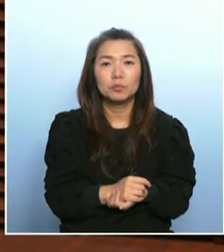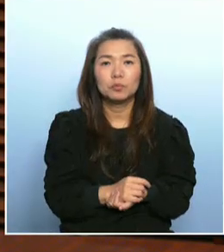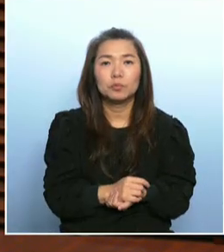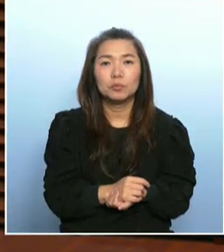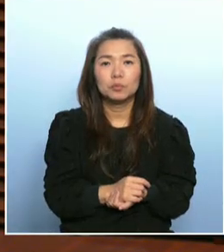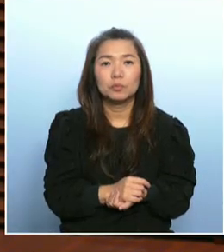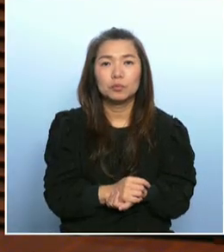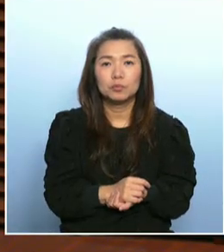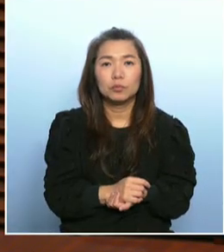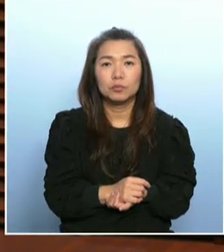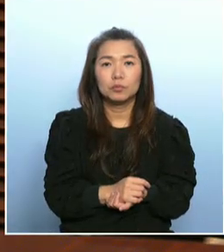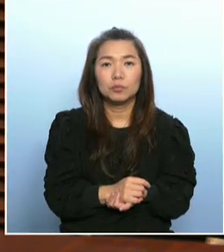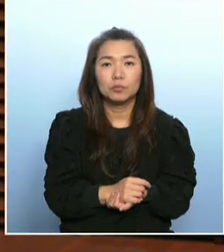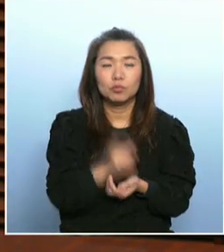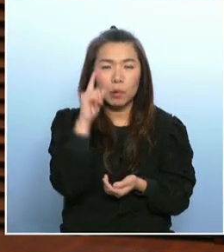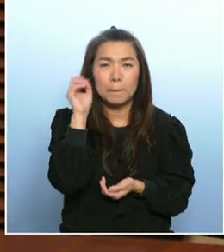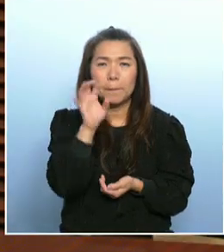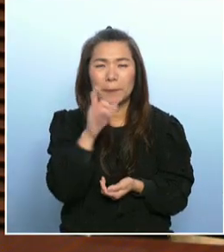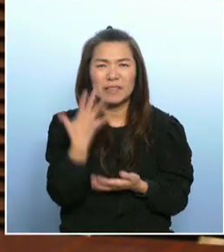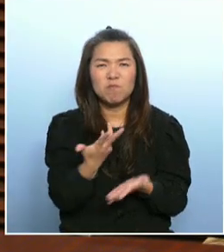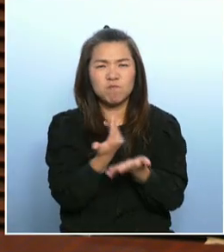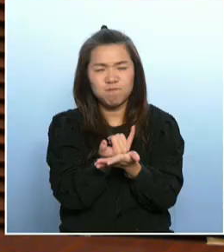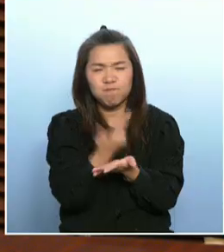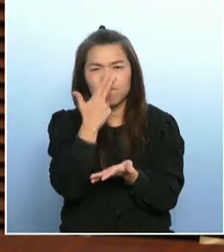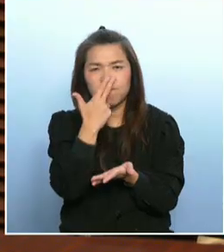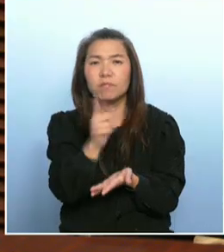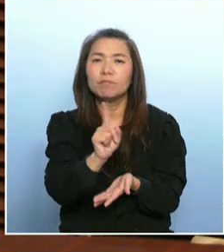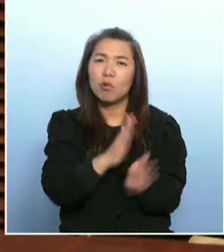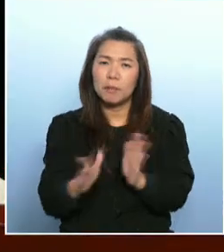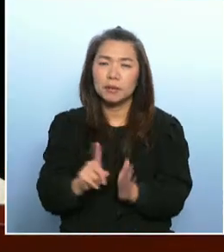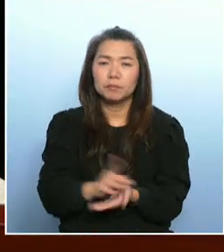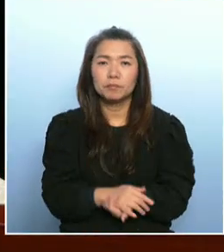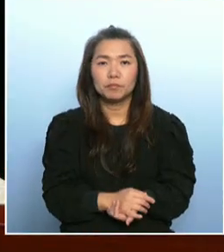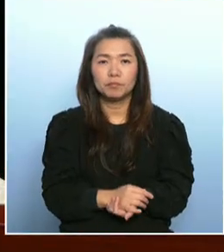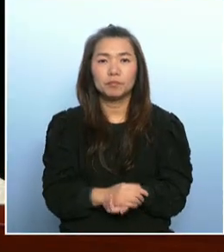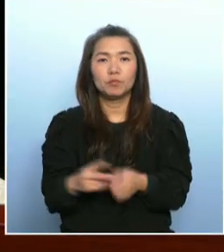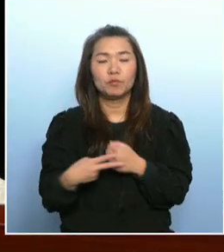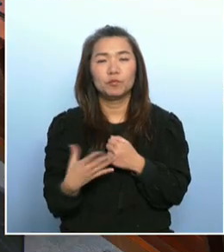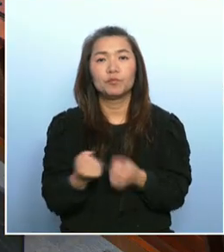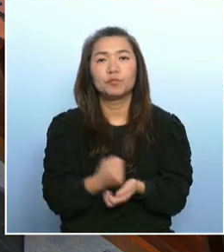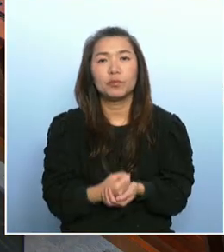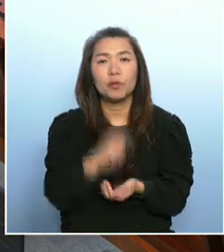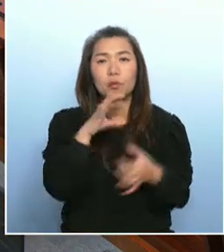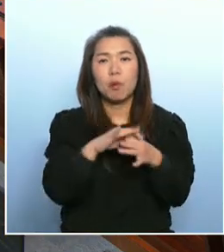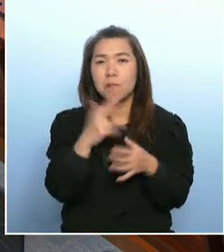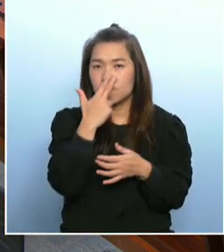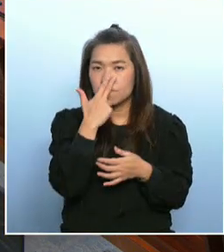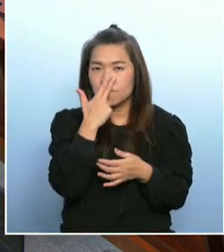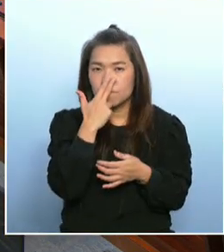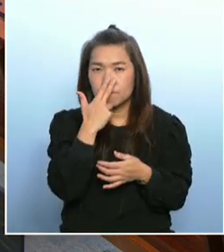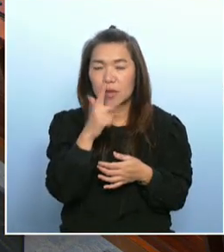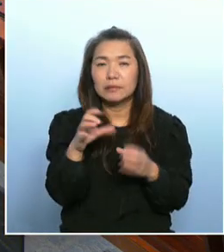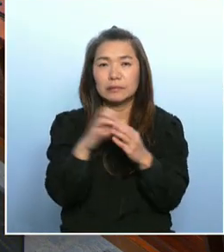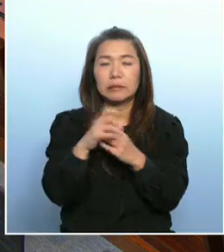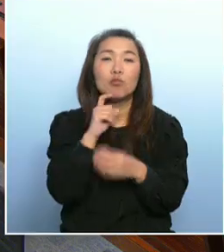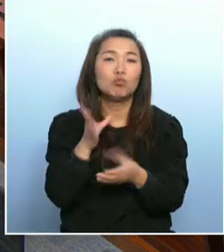With our enhanced medical service quality, the aging issue will only get worse.